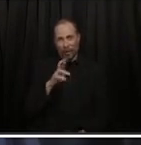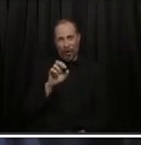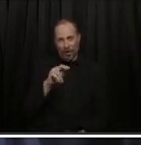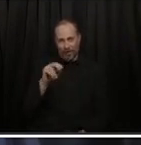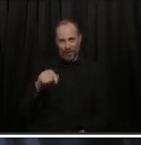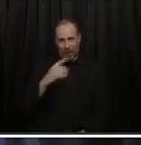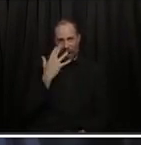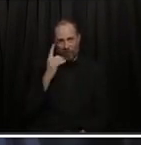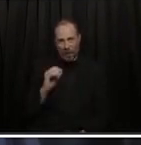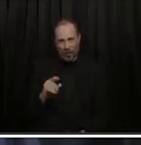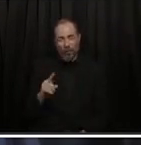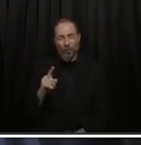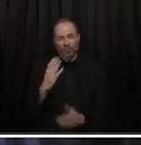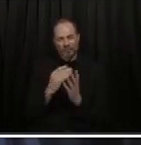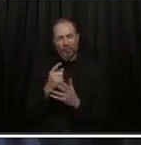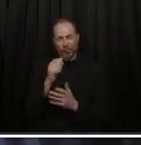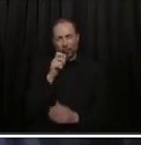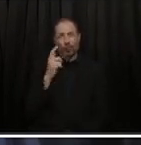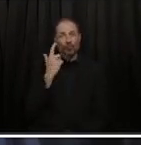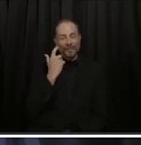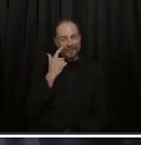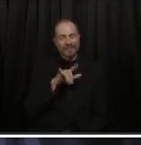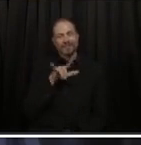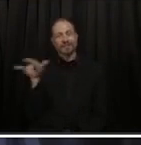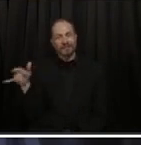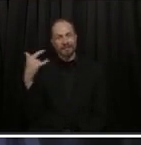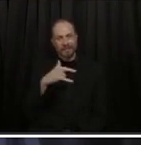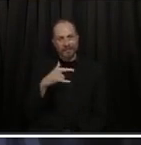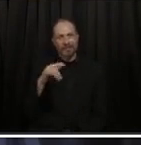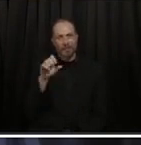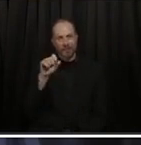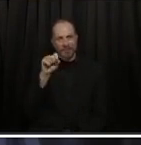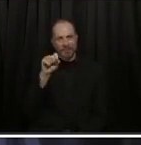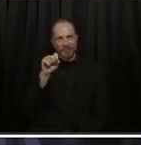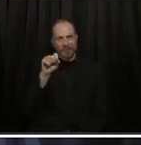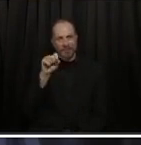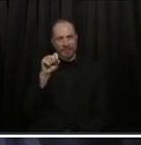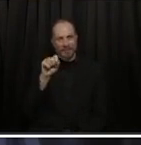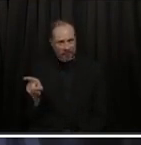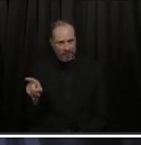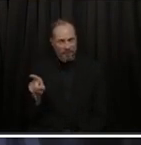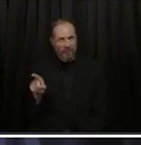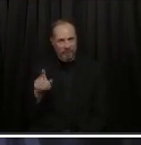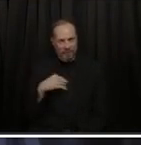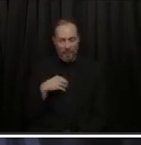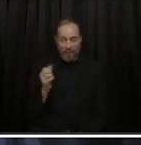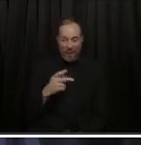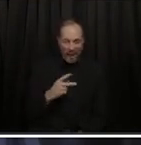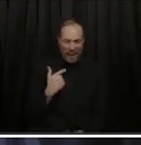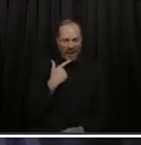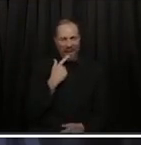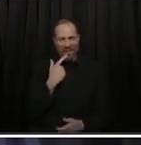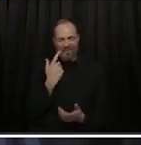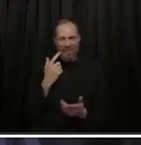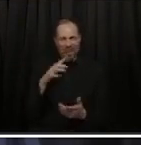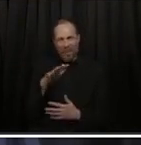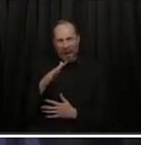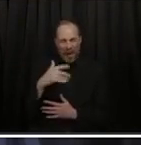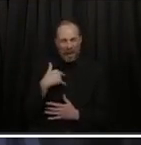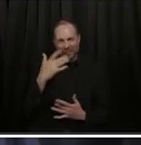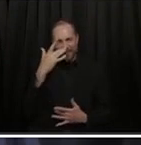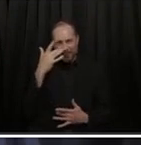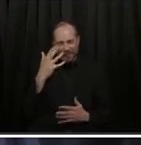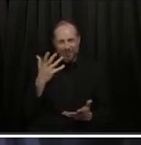who just traveled to Southern Africa and returned. She is experiencing mild symptoms and is isolating at